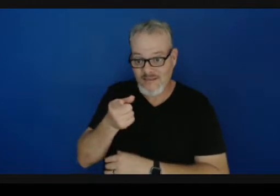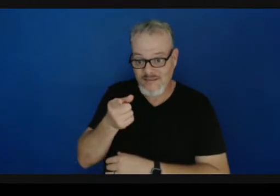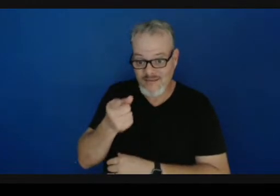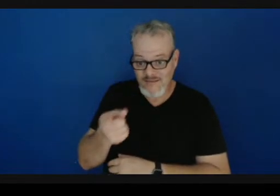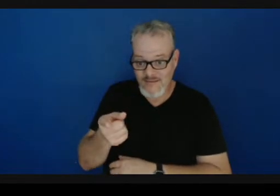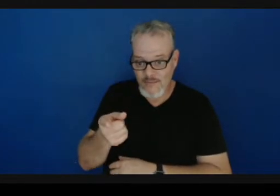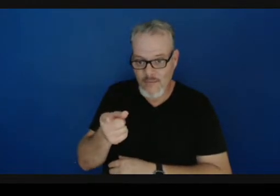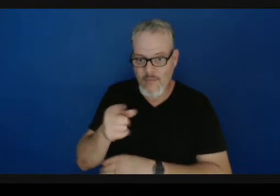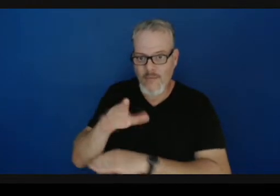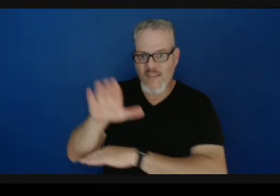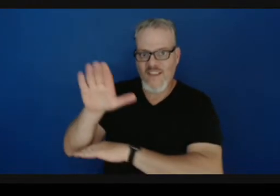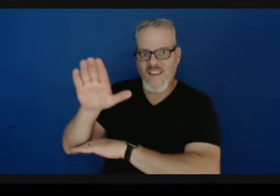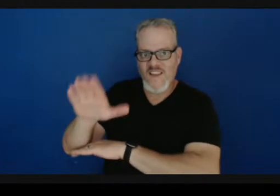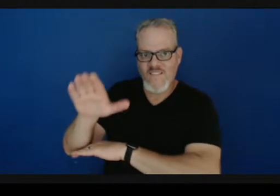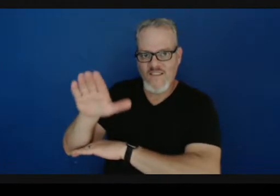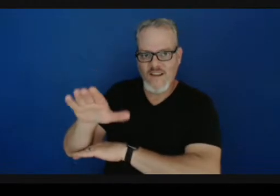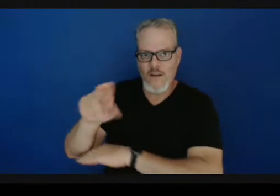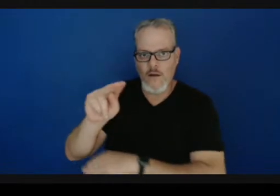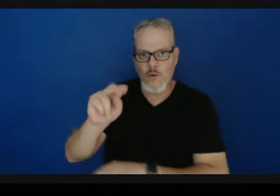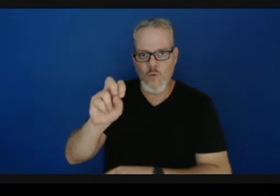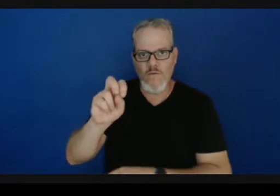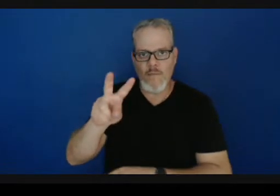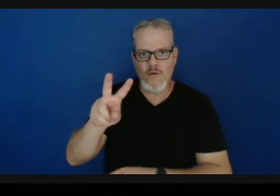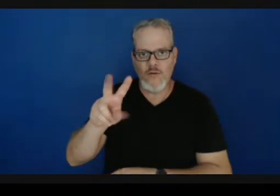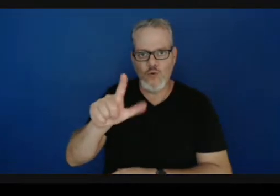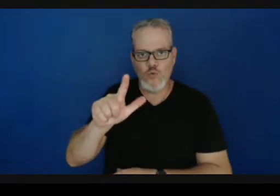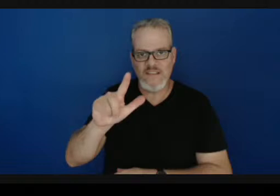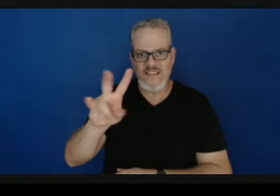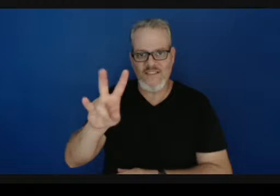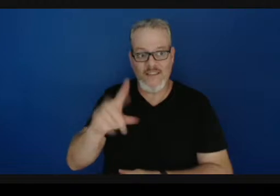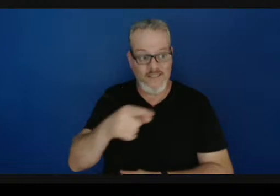evening of November 27th. Dane was watching the